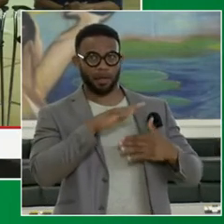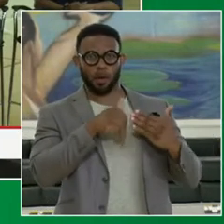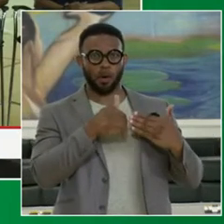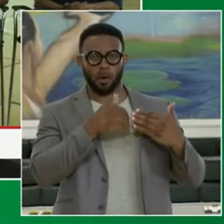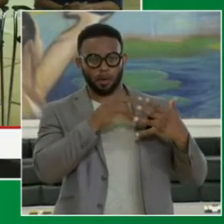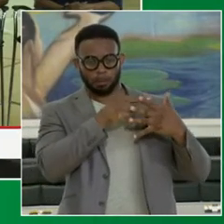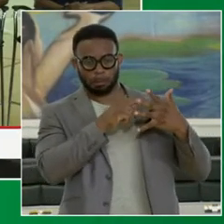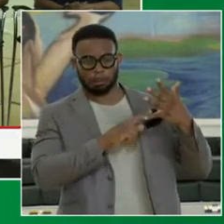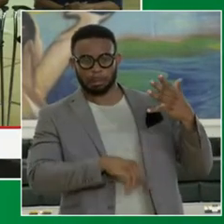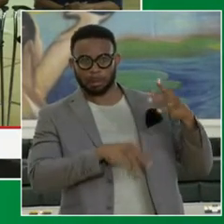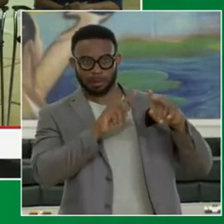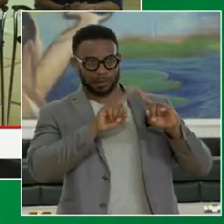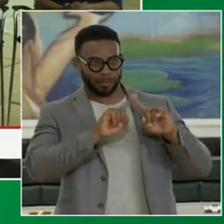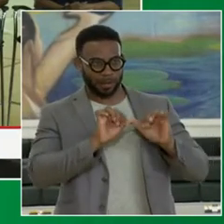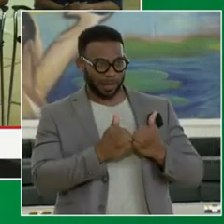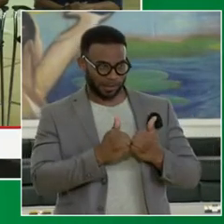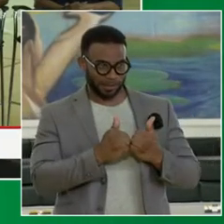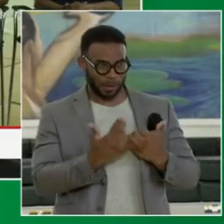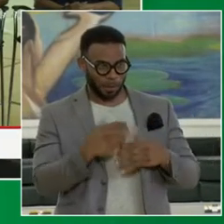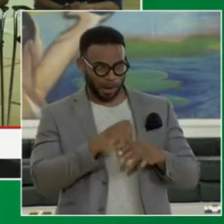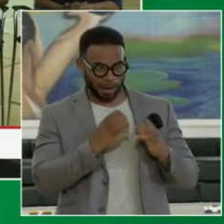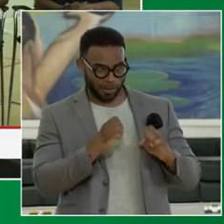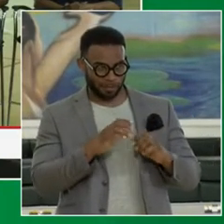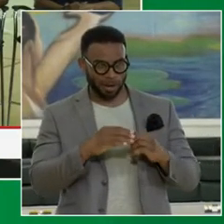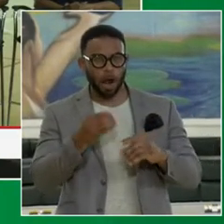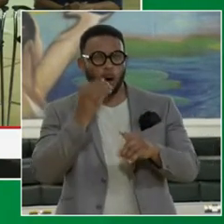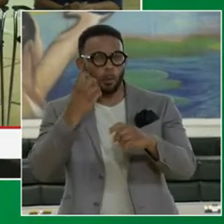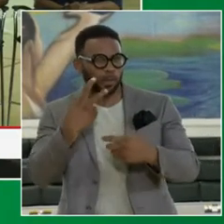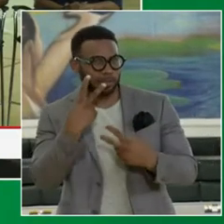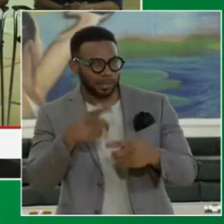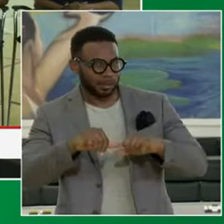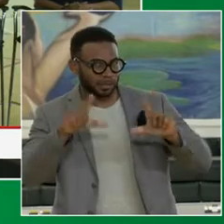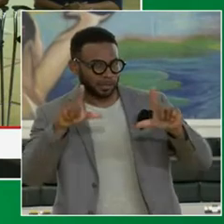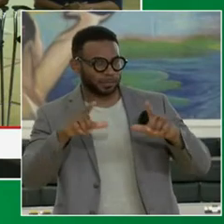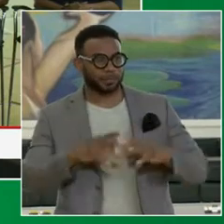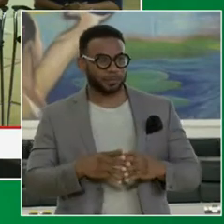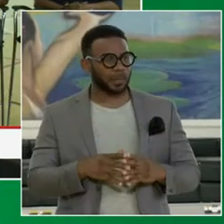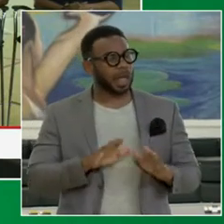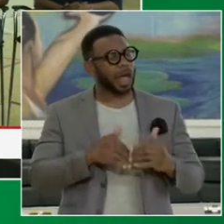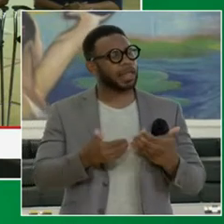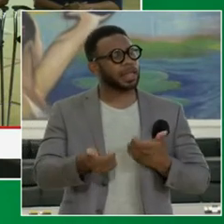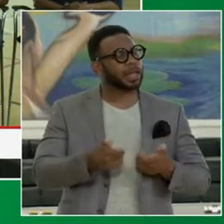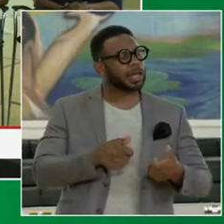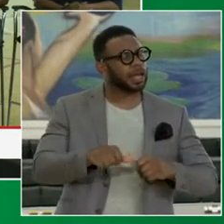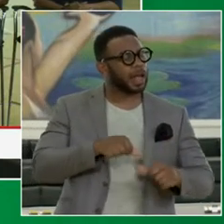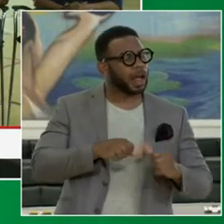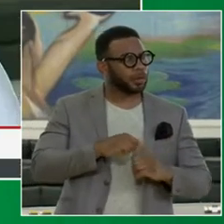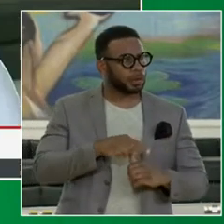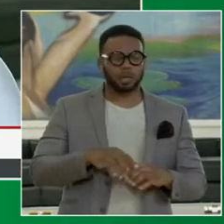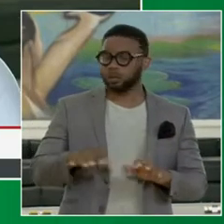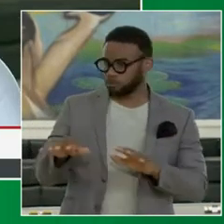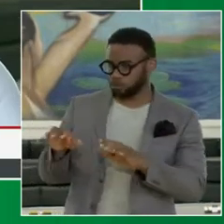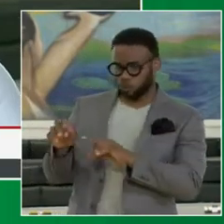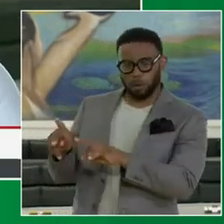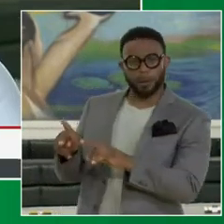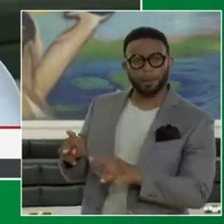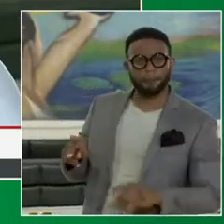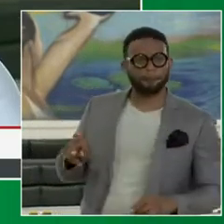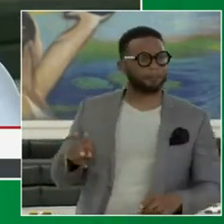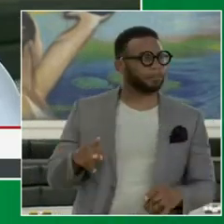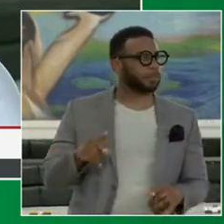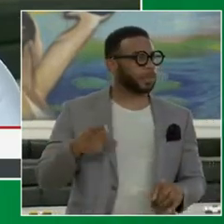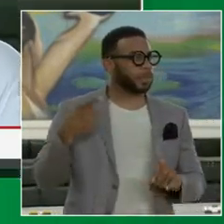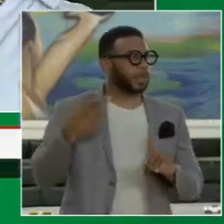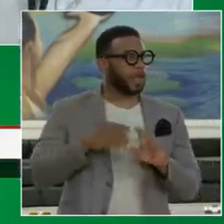plethora of agencies that are part of the effort. So what do they all do? How do you interact with them? Right. So essentially,